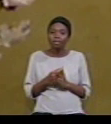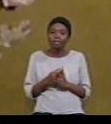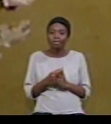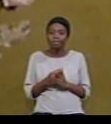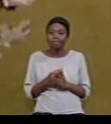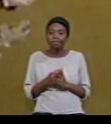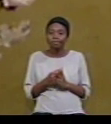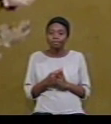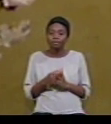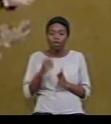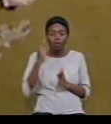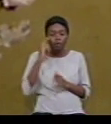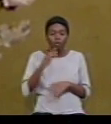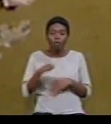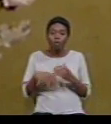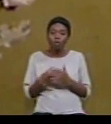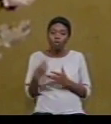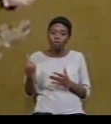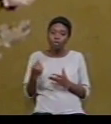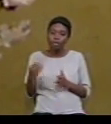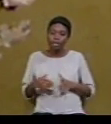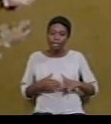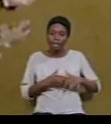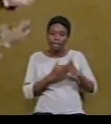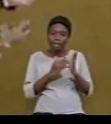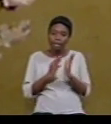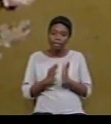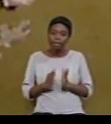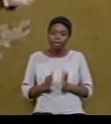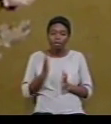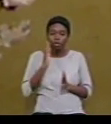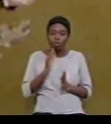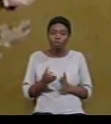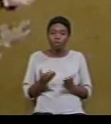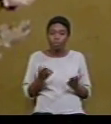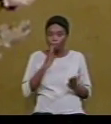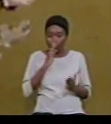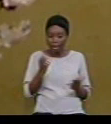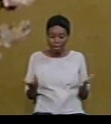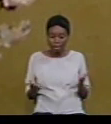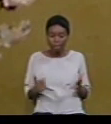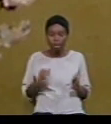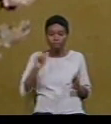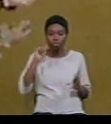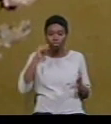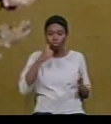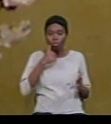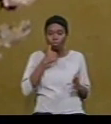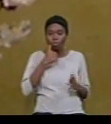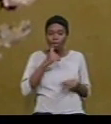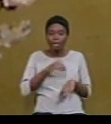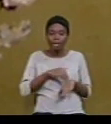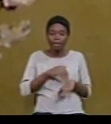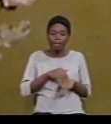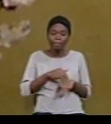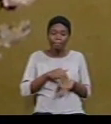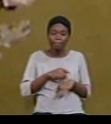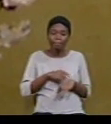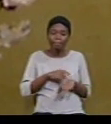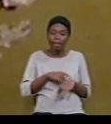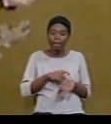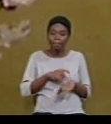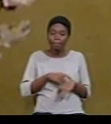for all Tuesday leaders will hold here tomorrow at 5:15